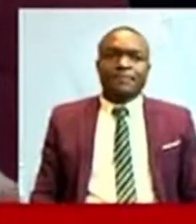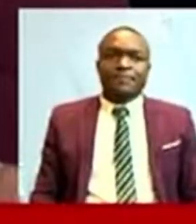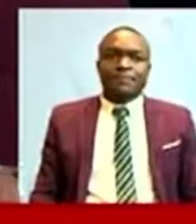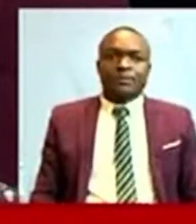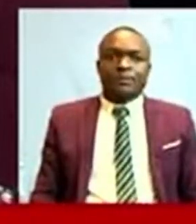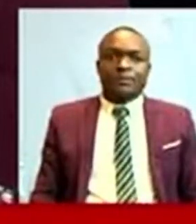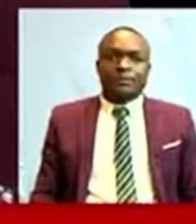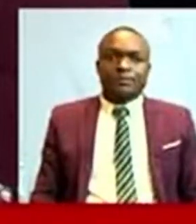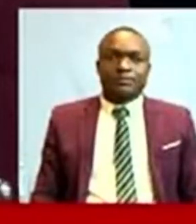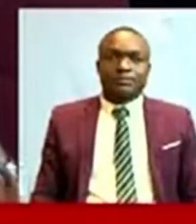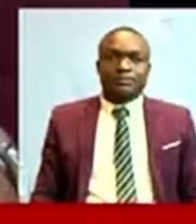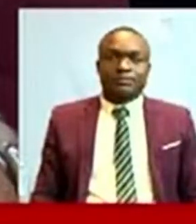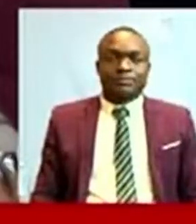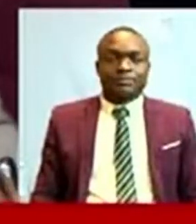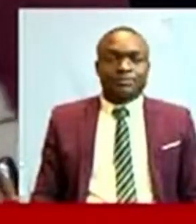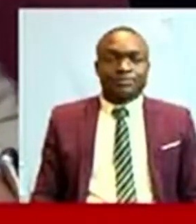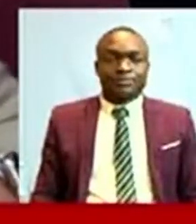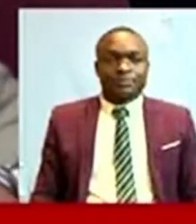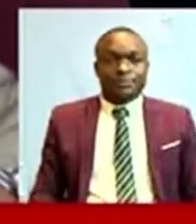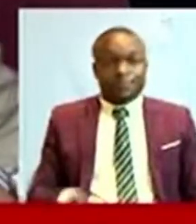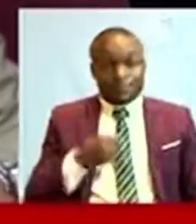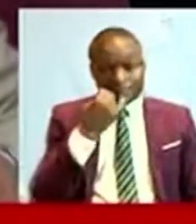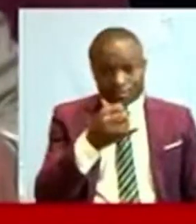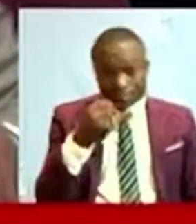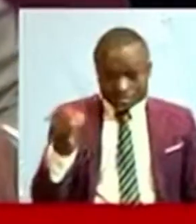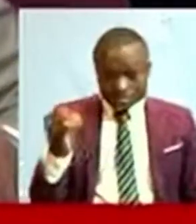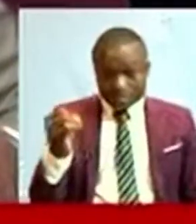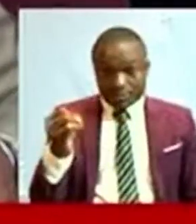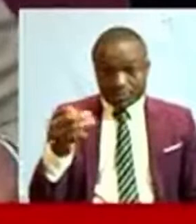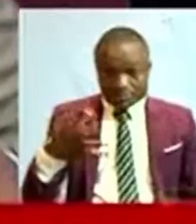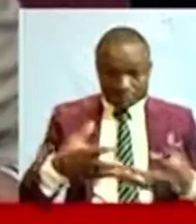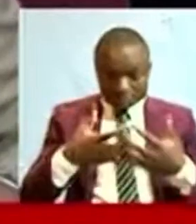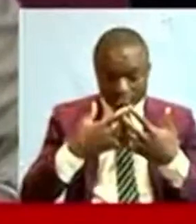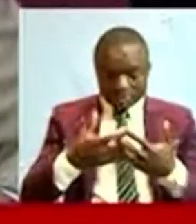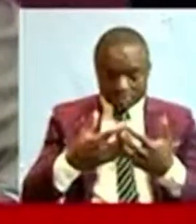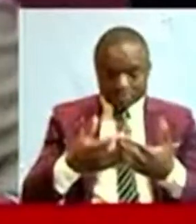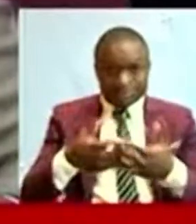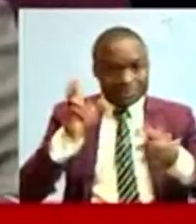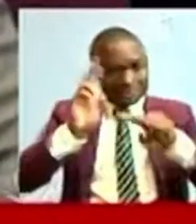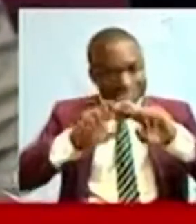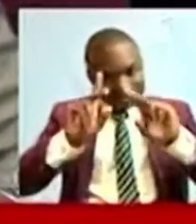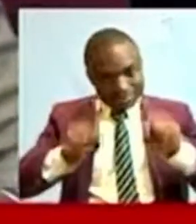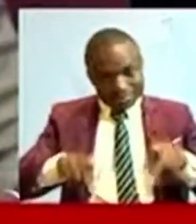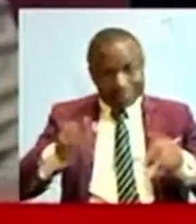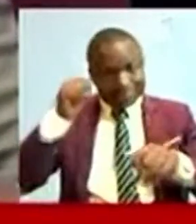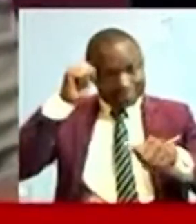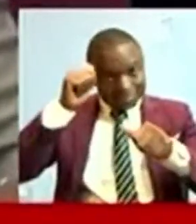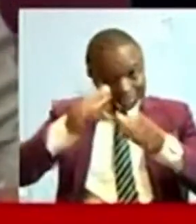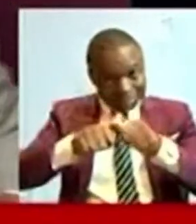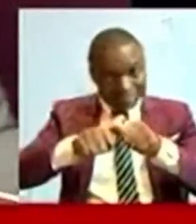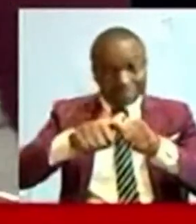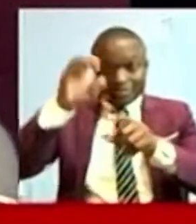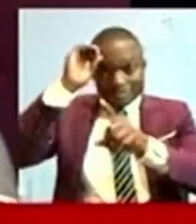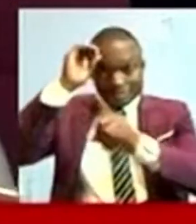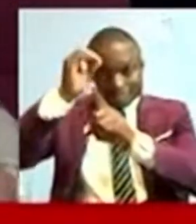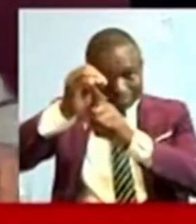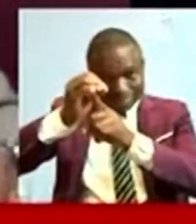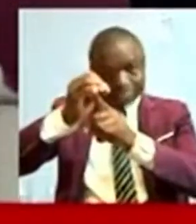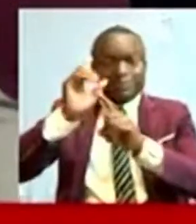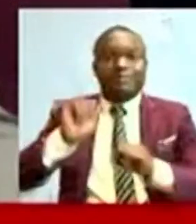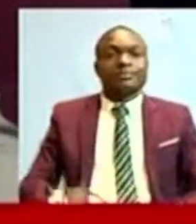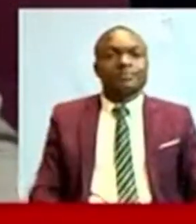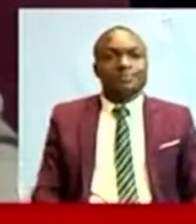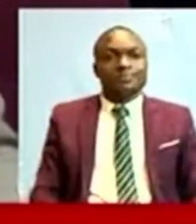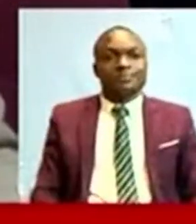Thank you. Yes, on the issue of the equipment, Honorable Chairperson, we do agree that the targets are